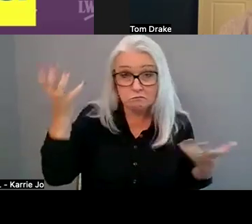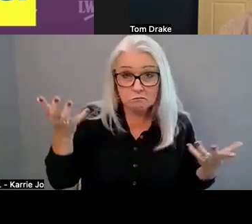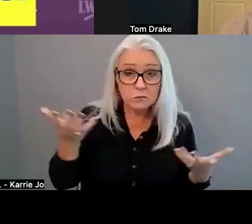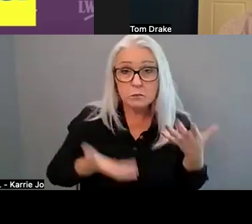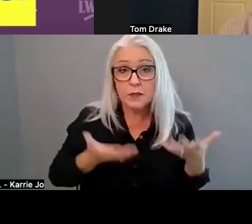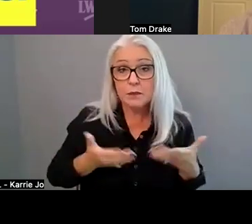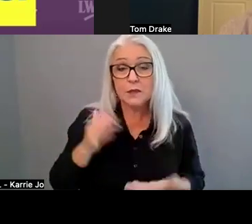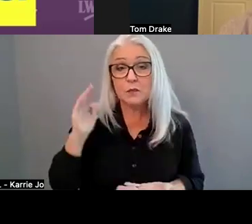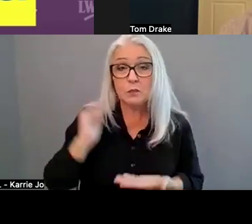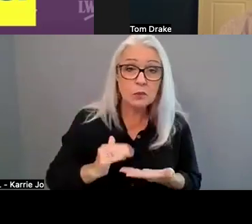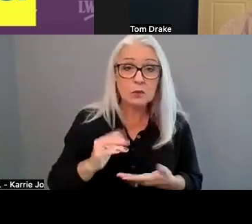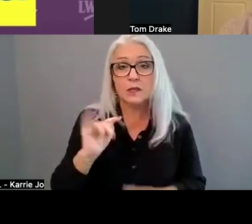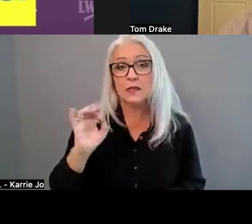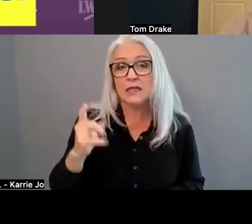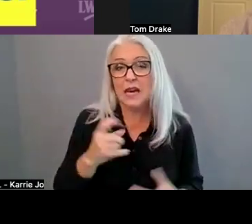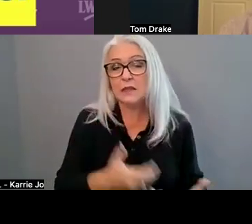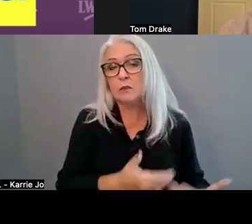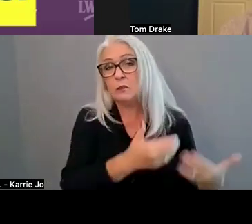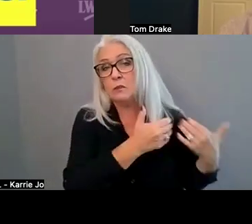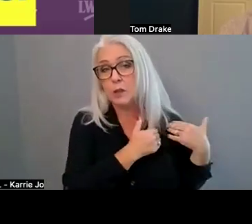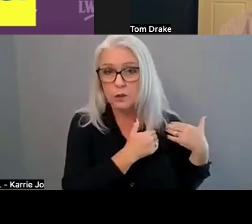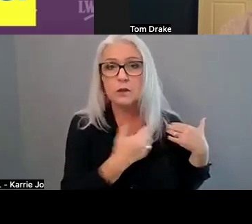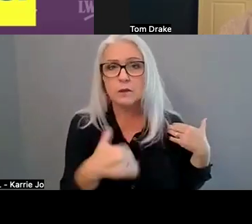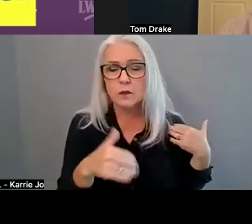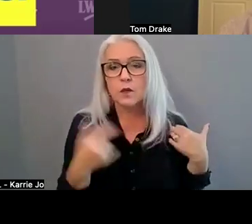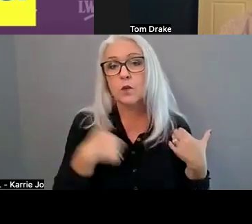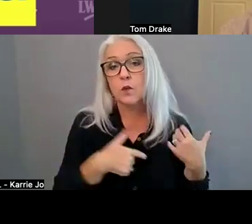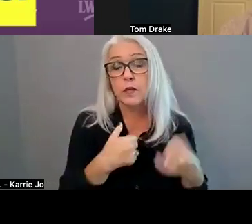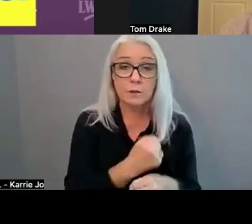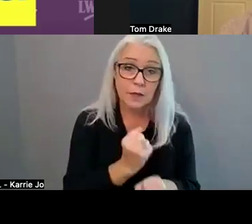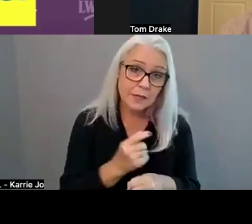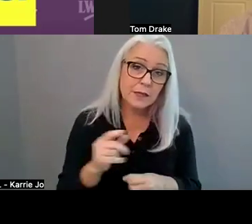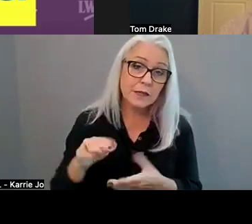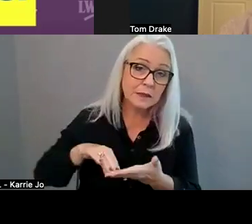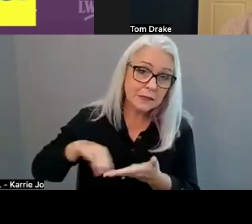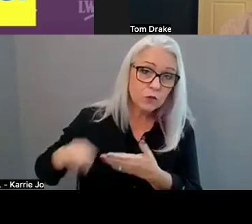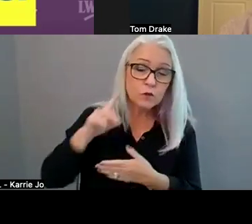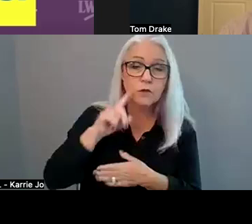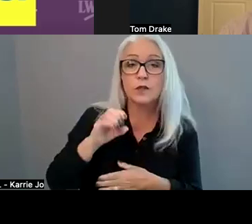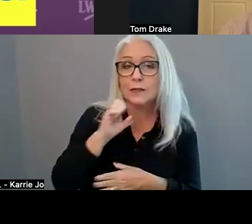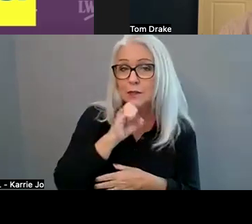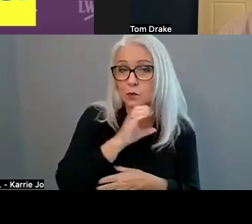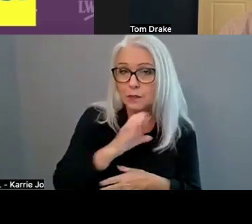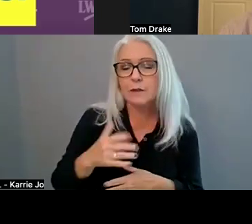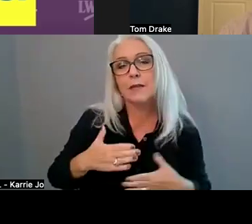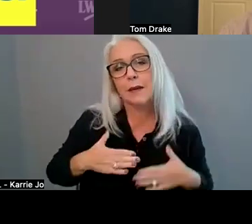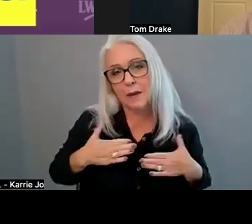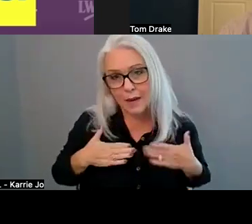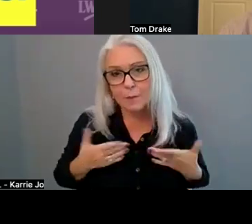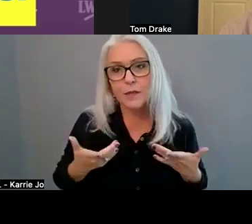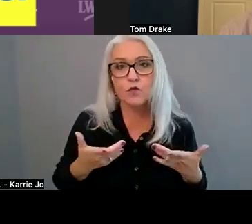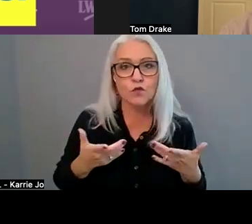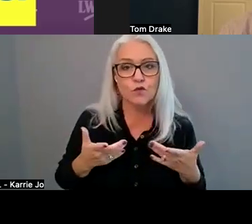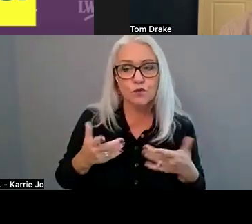tax burden. You know, we have created a senior citizen tax exemption, and I'm happy to push and look at